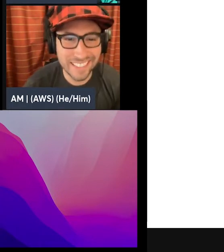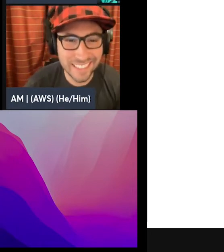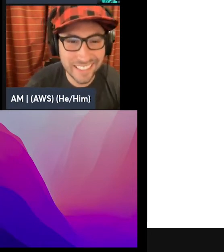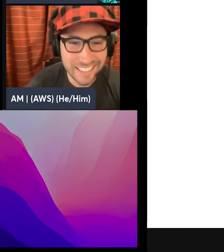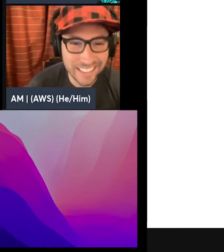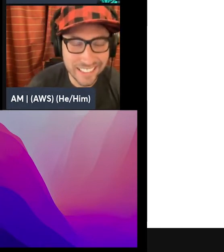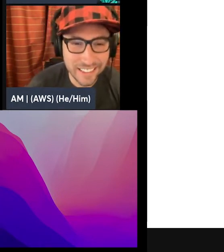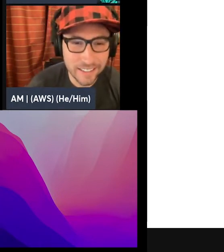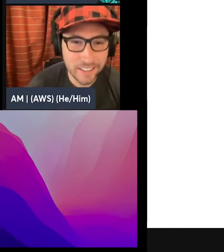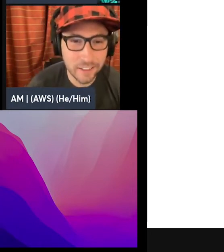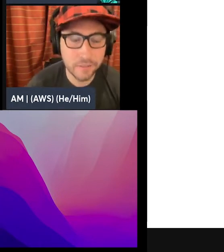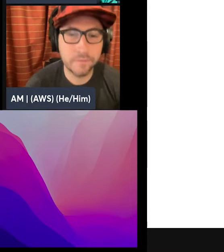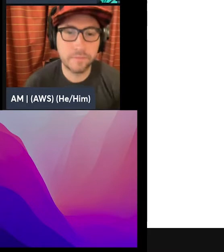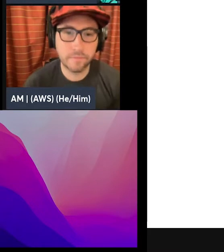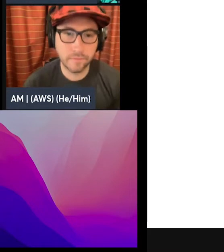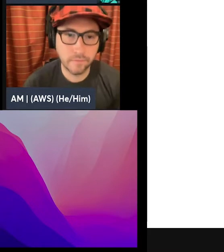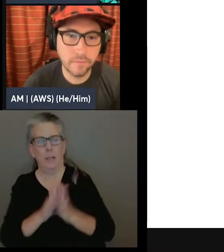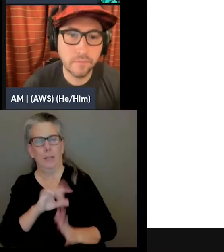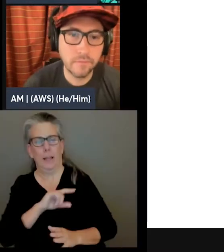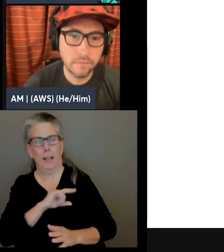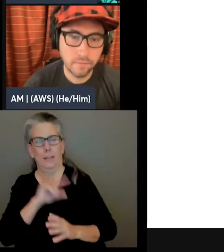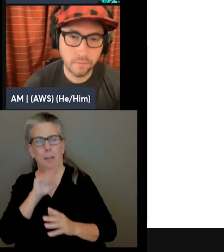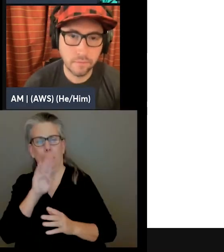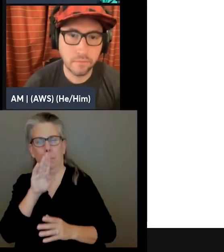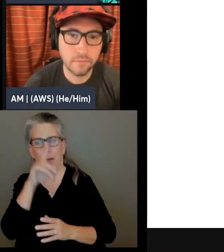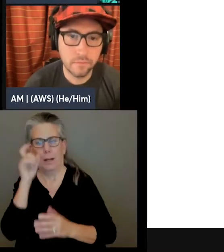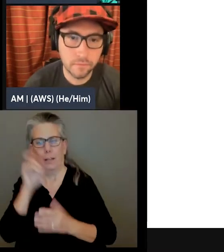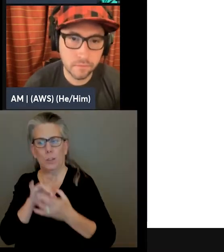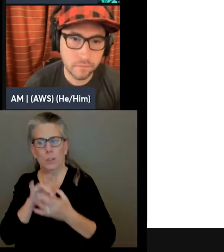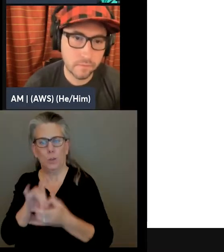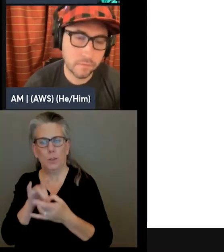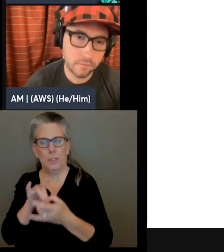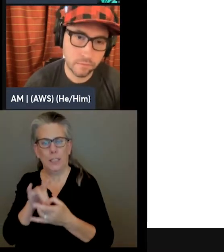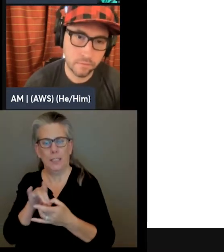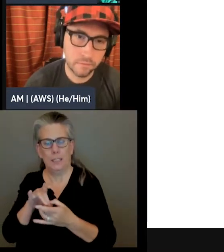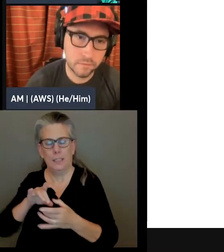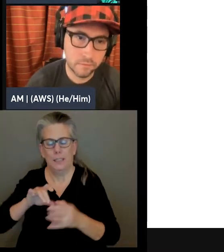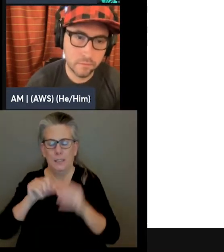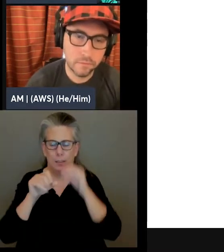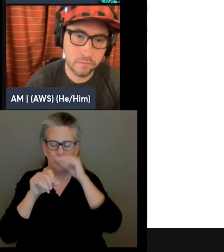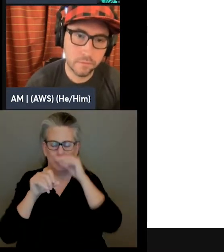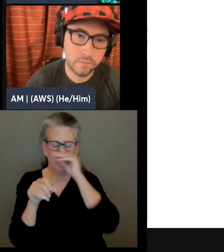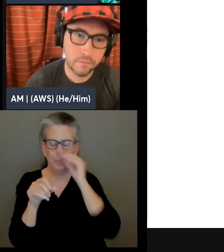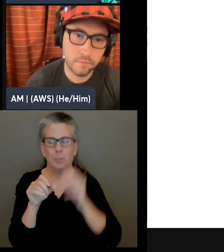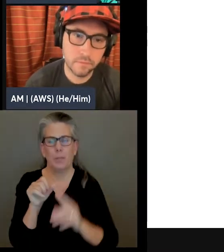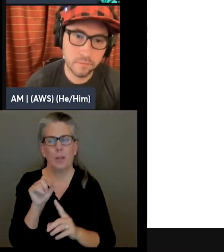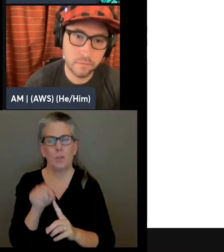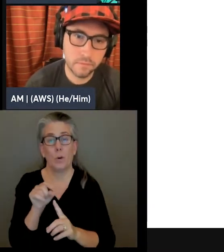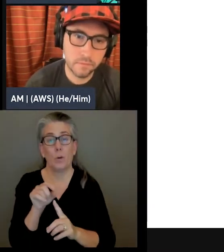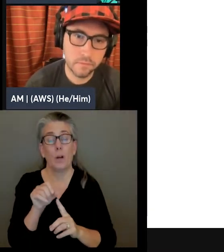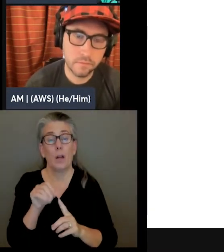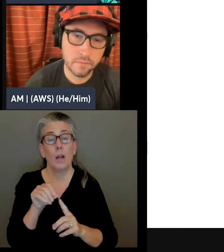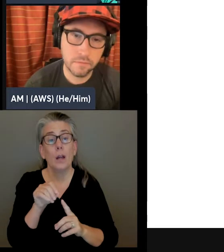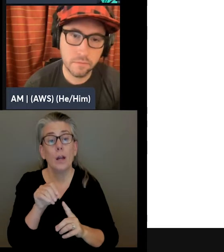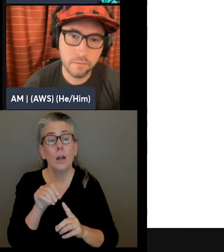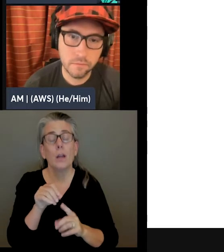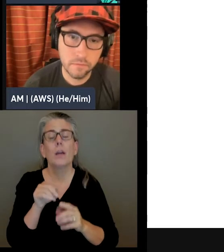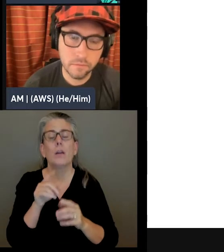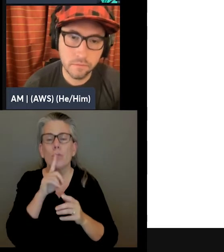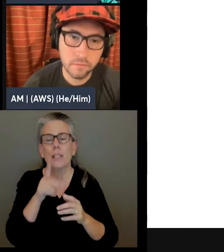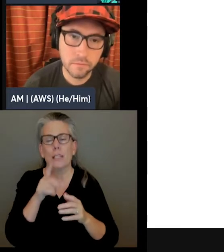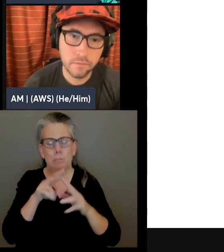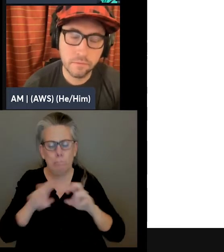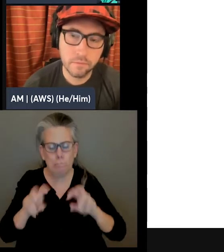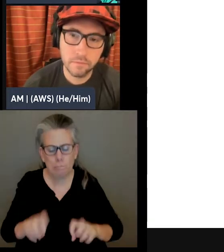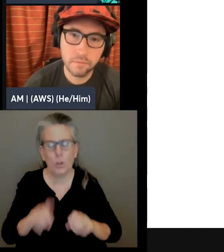construct. So being able to use a graph database to find these potentially not easily found connections between